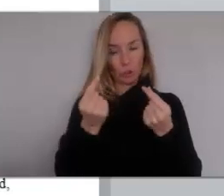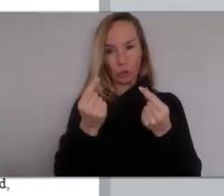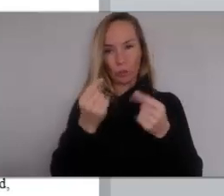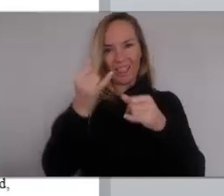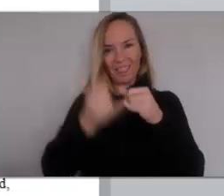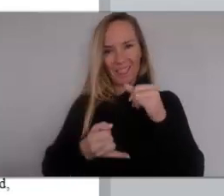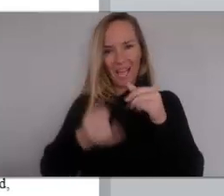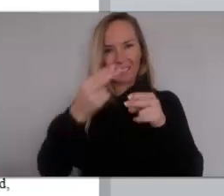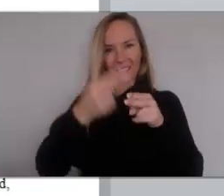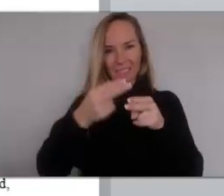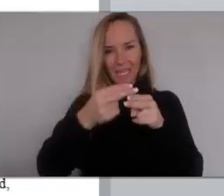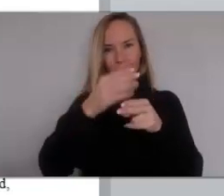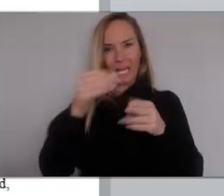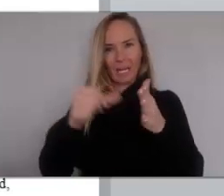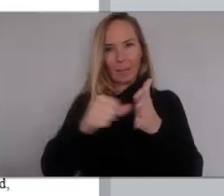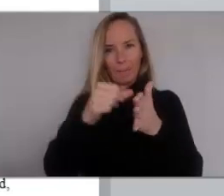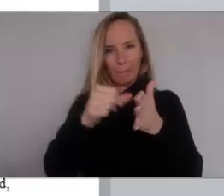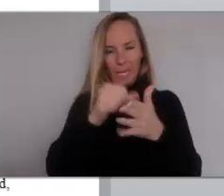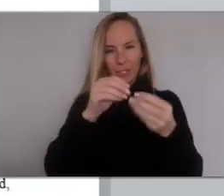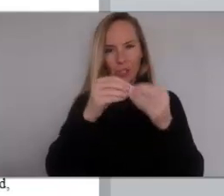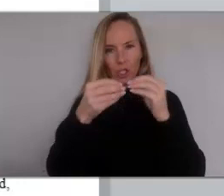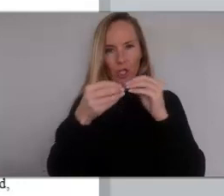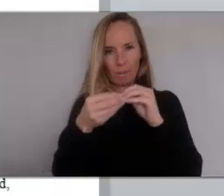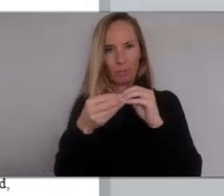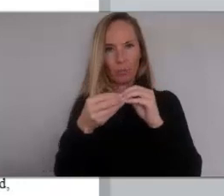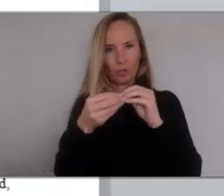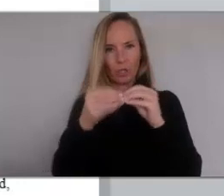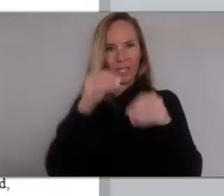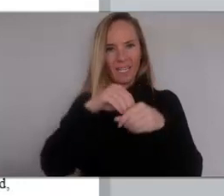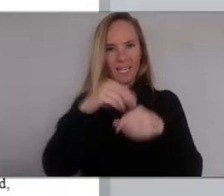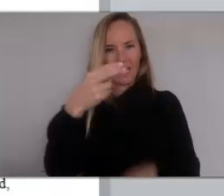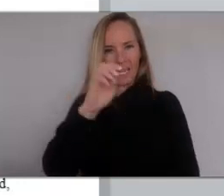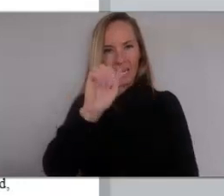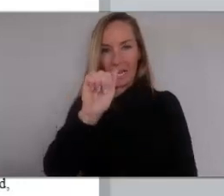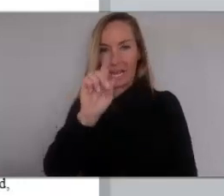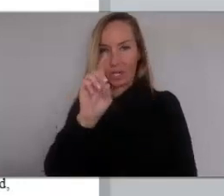last name and the page number in the header.